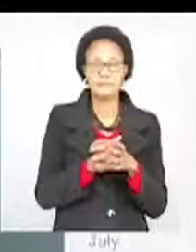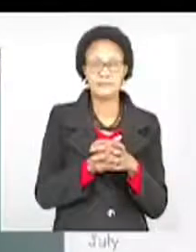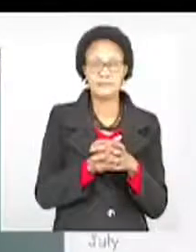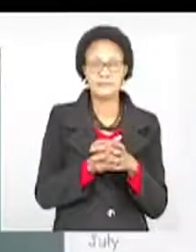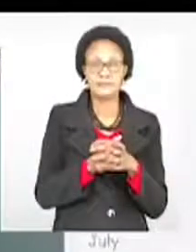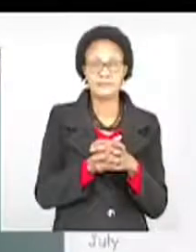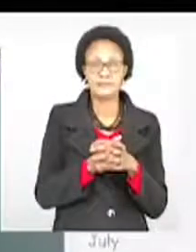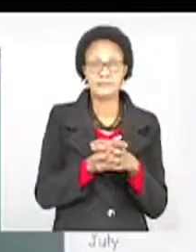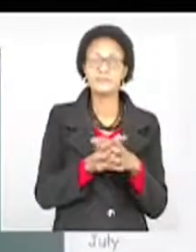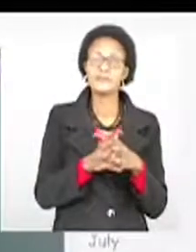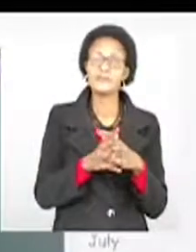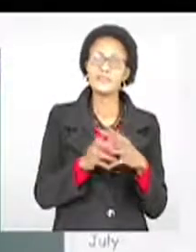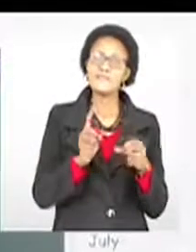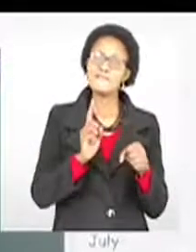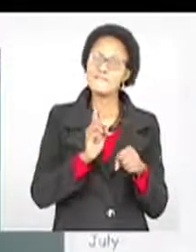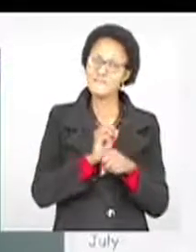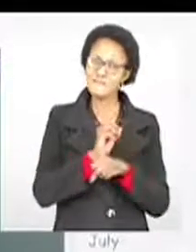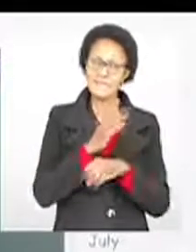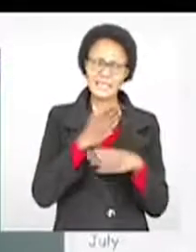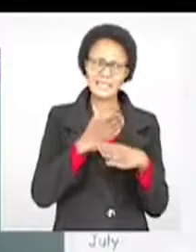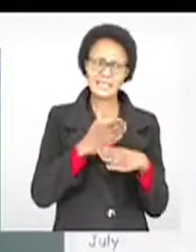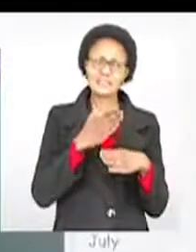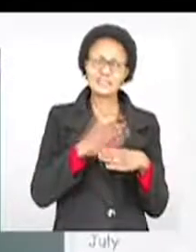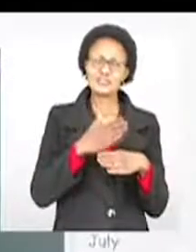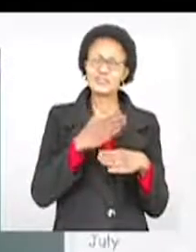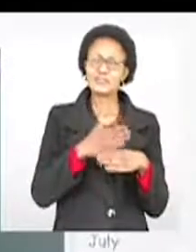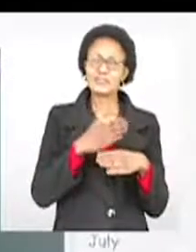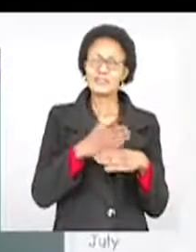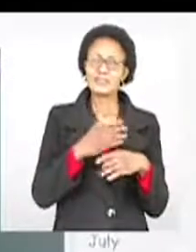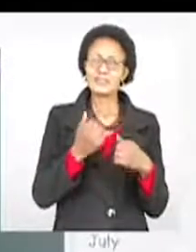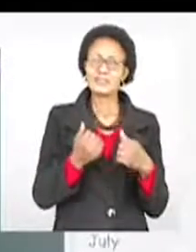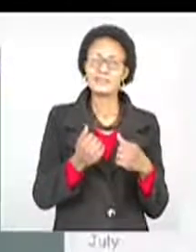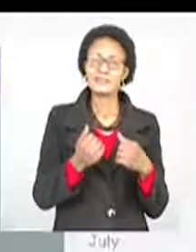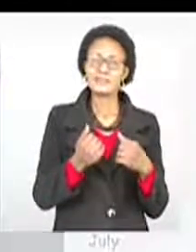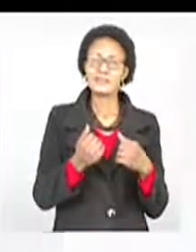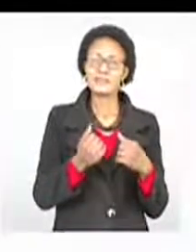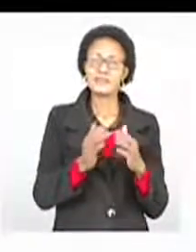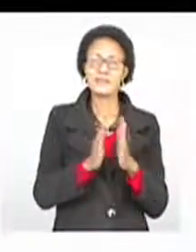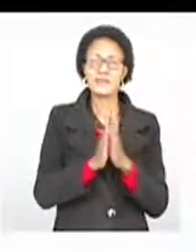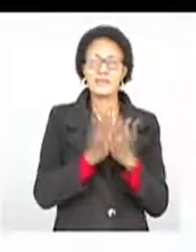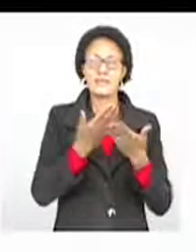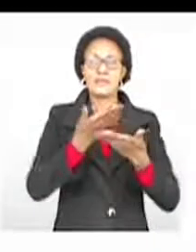Our first exercise today can be found on page 7.